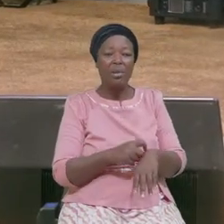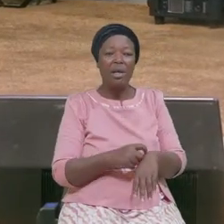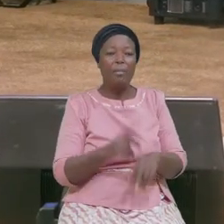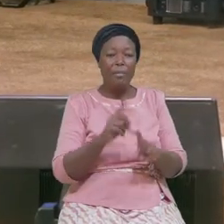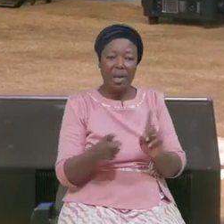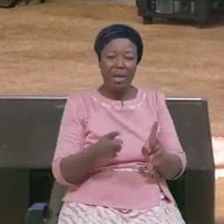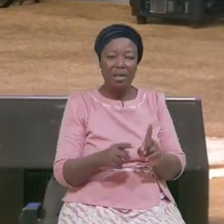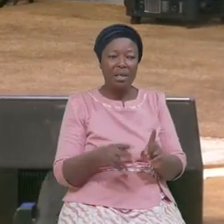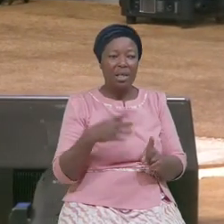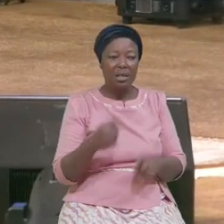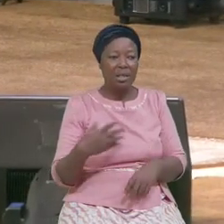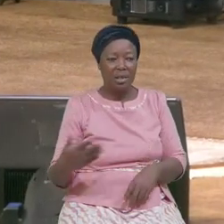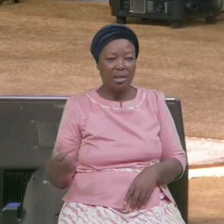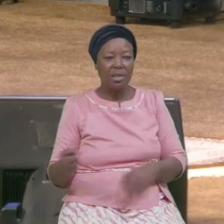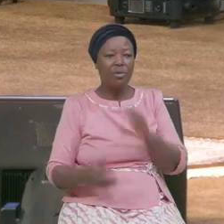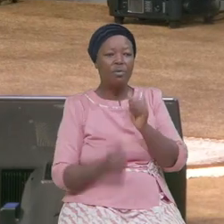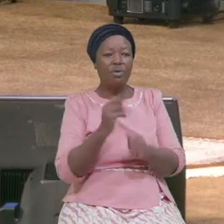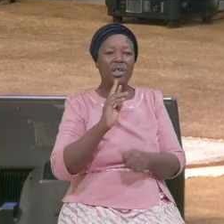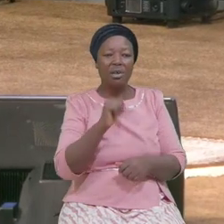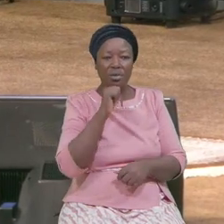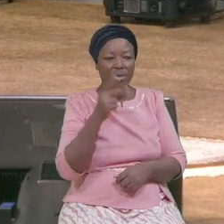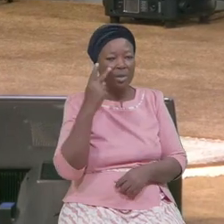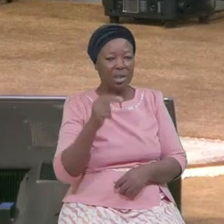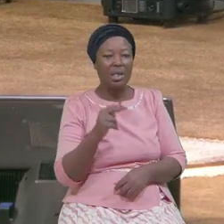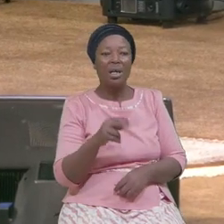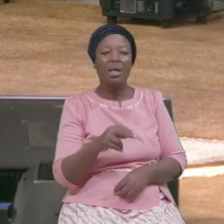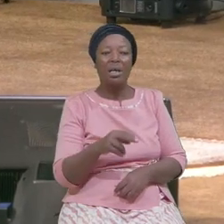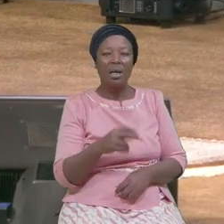but the things which are not seen